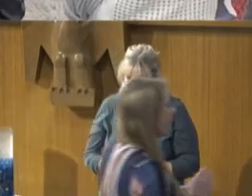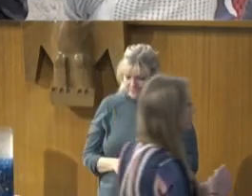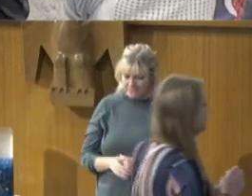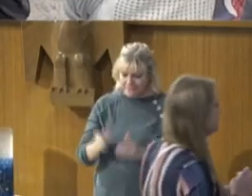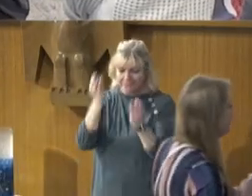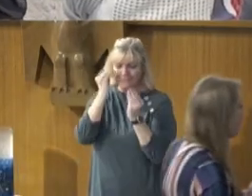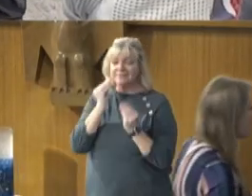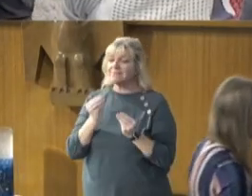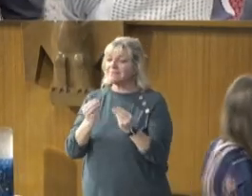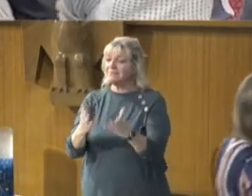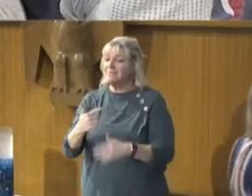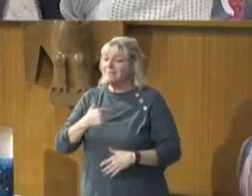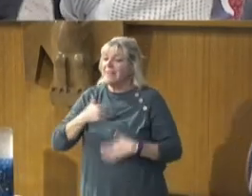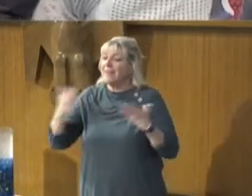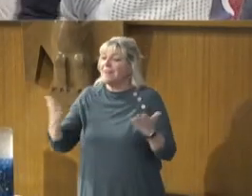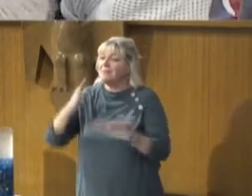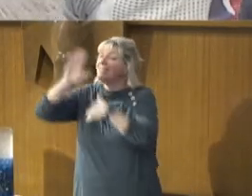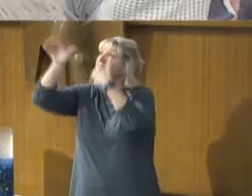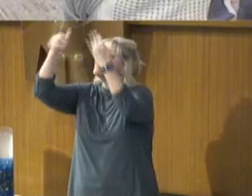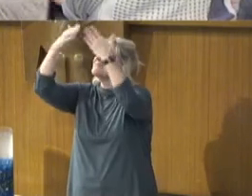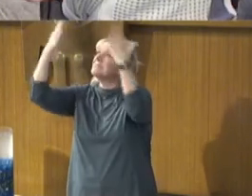oh, I'll be waiting for you.